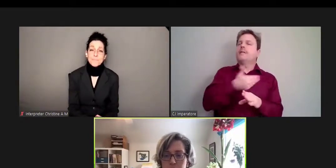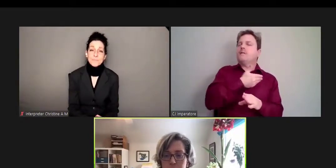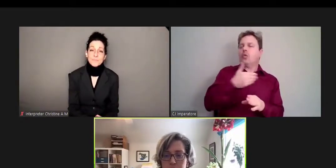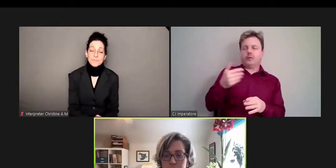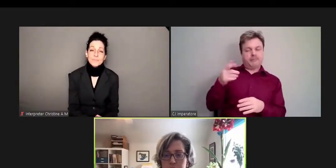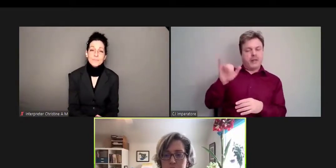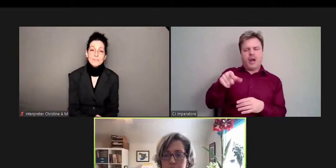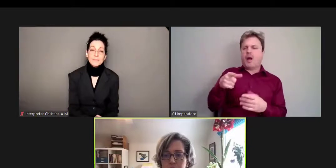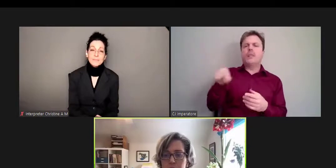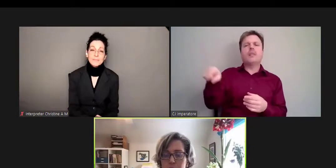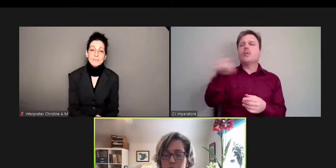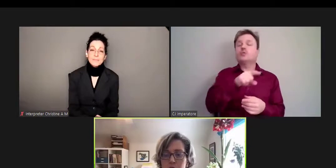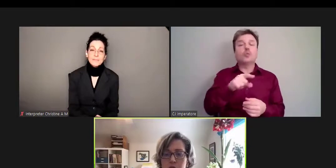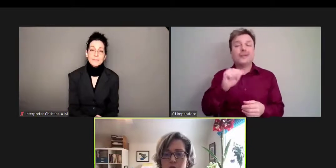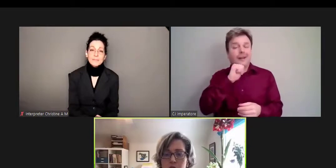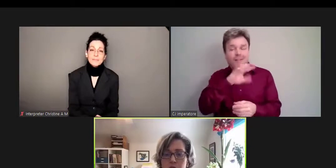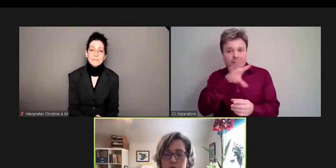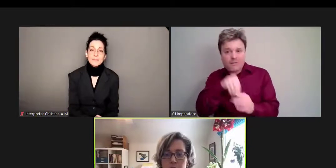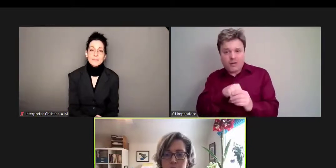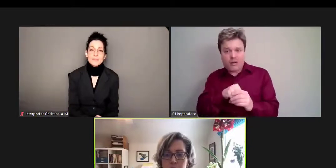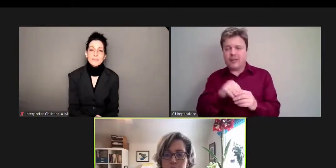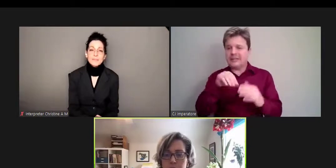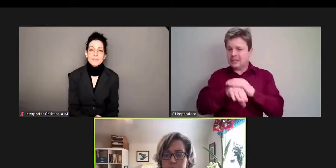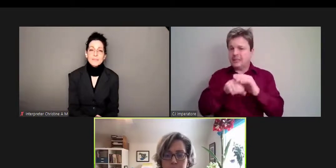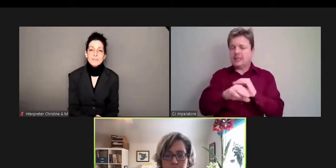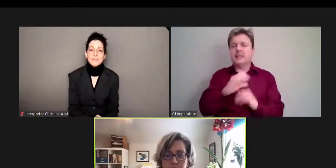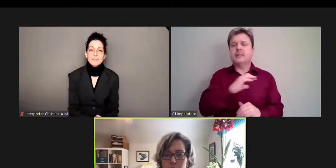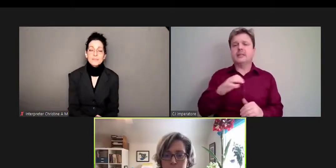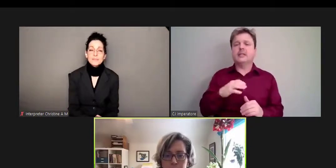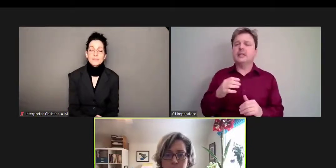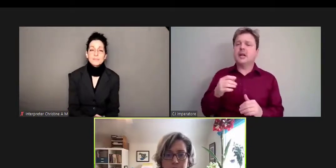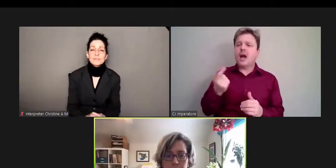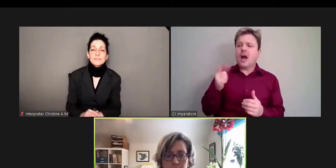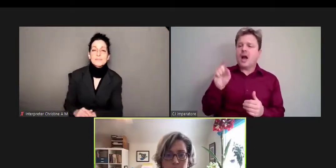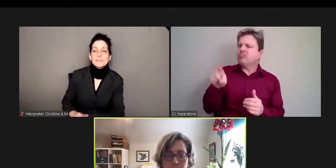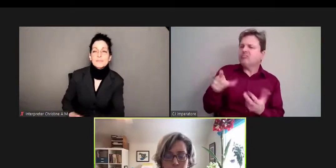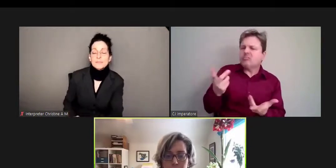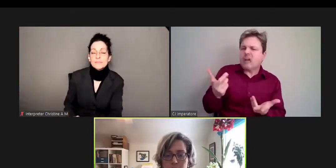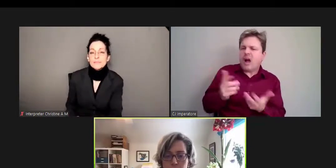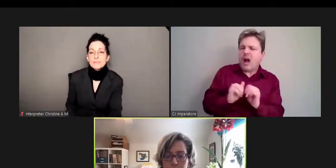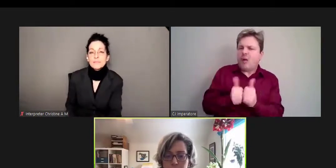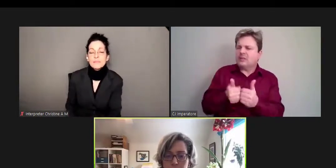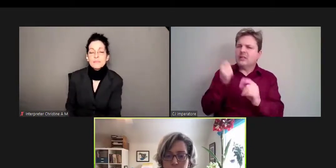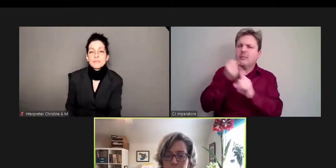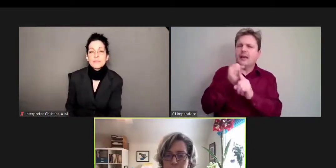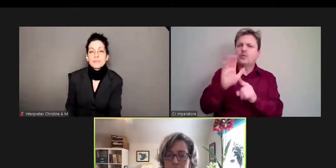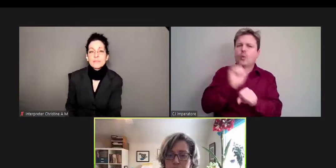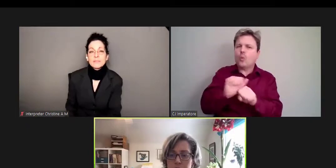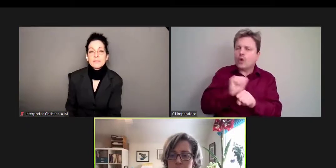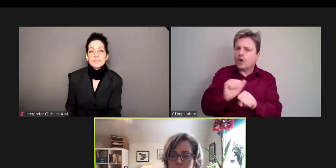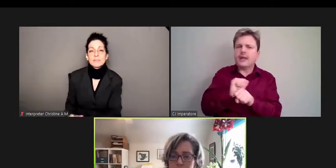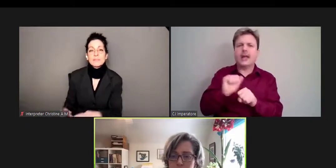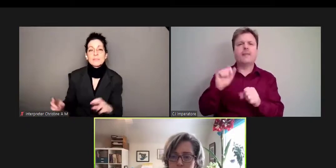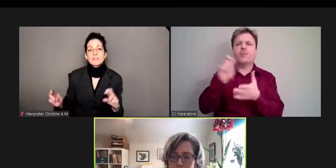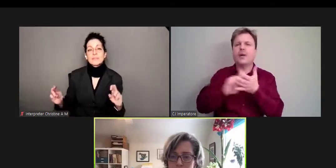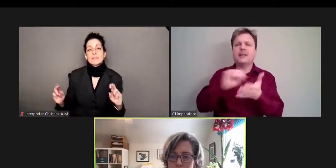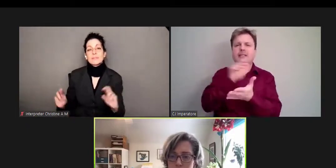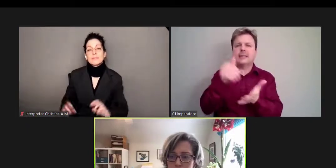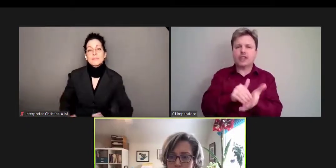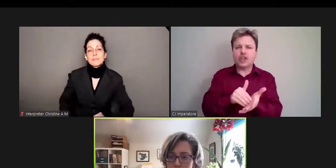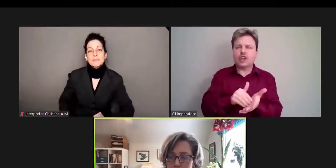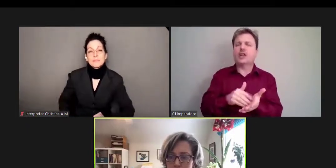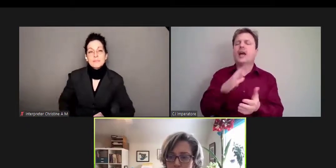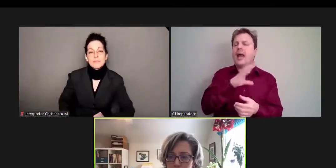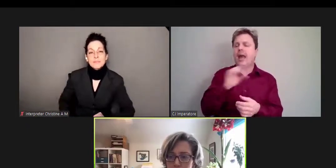Accessibility Committee, just to learn a little bit more about how this has been impacting your work at the Writing Center. And again, I'll